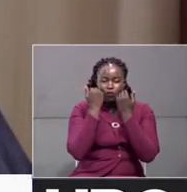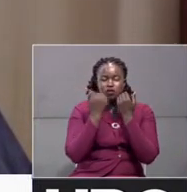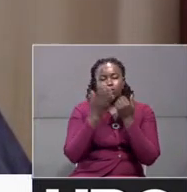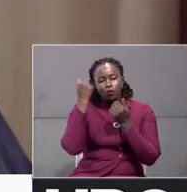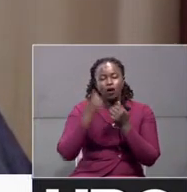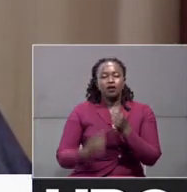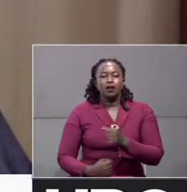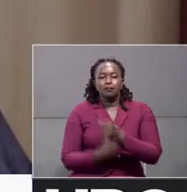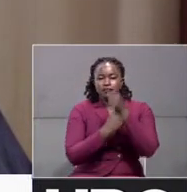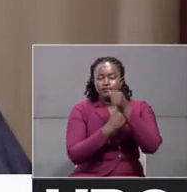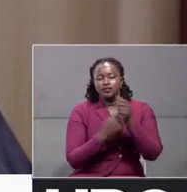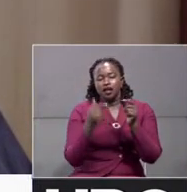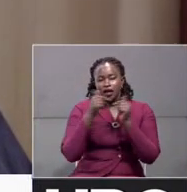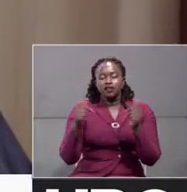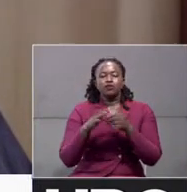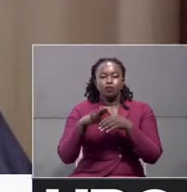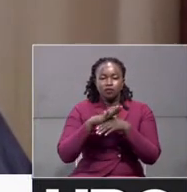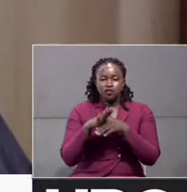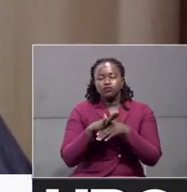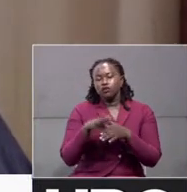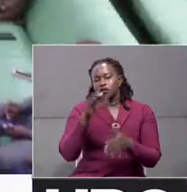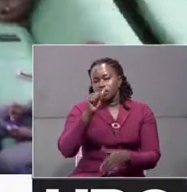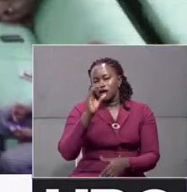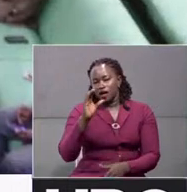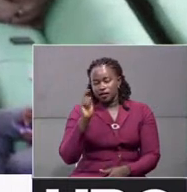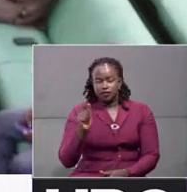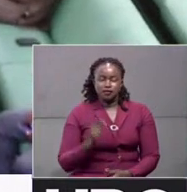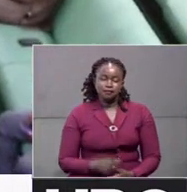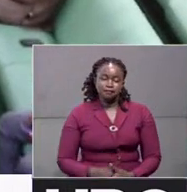upholding the Anti-Homosexuality Act.